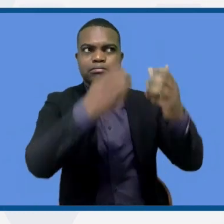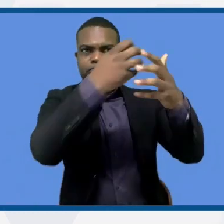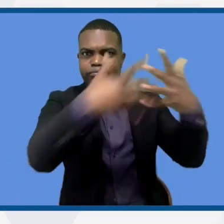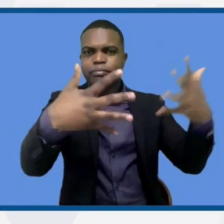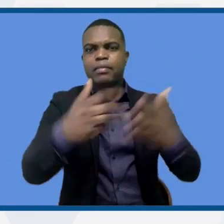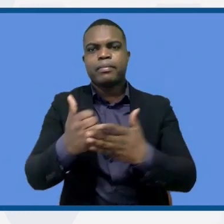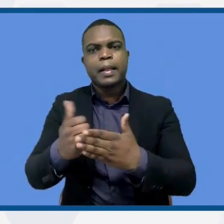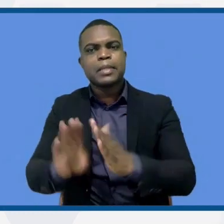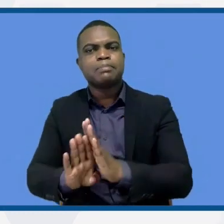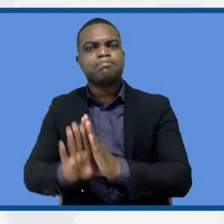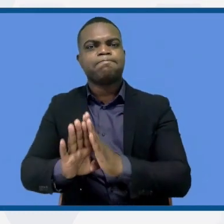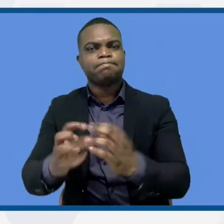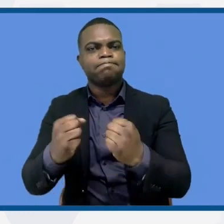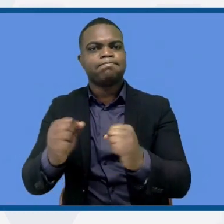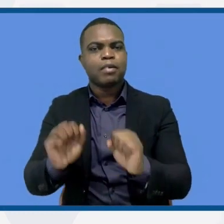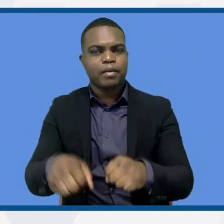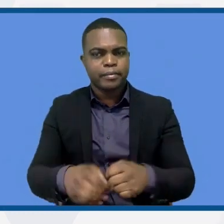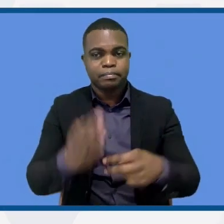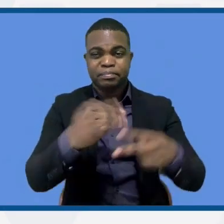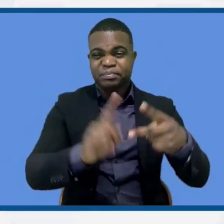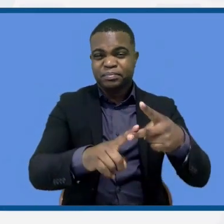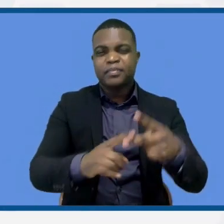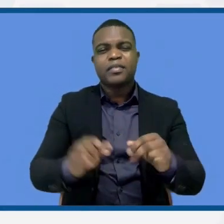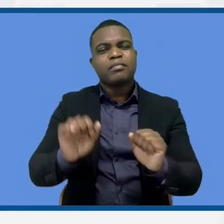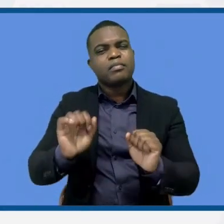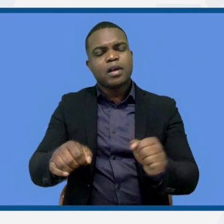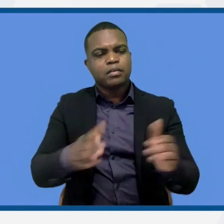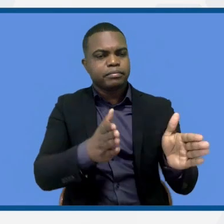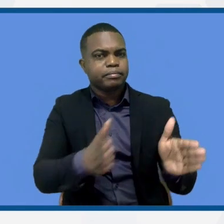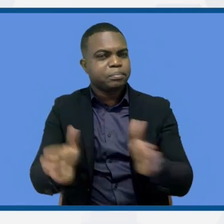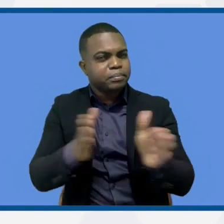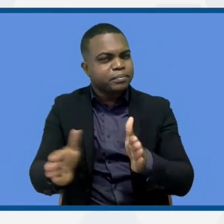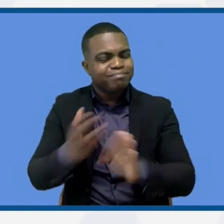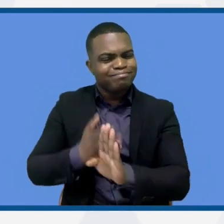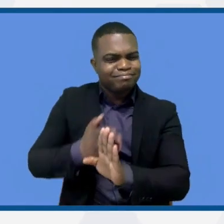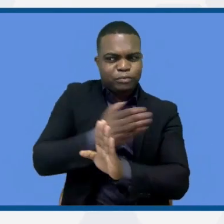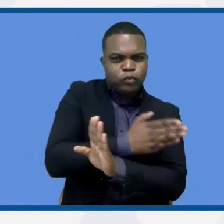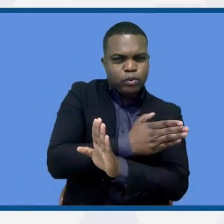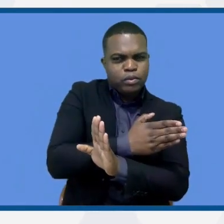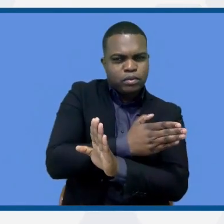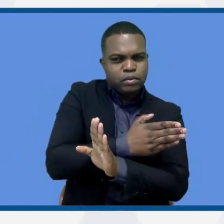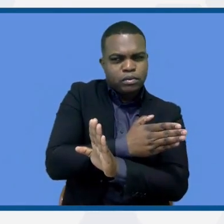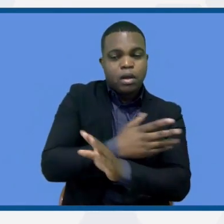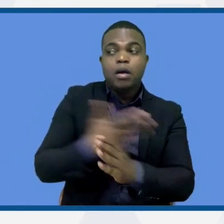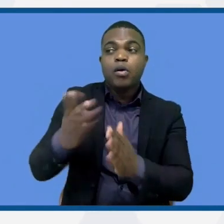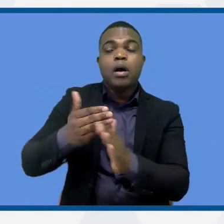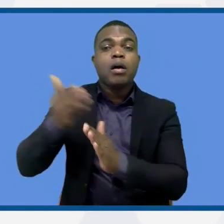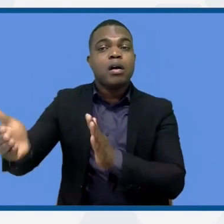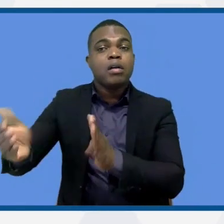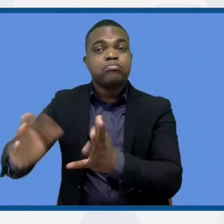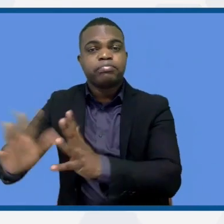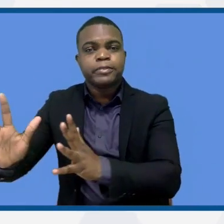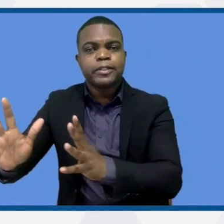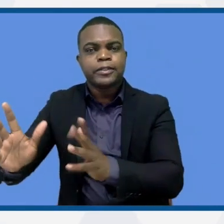with the ability to recover and adapt, which is linked